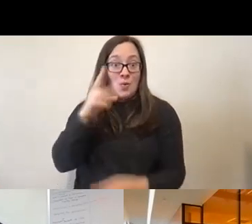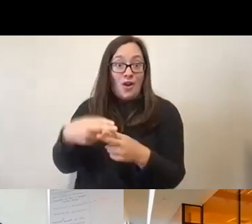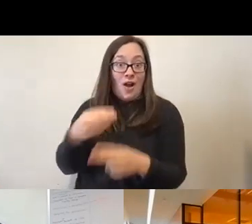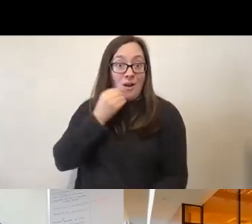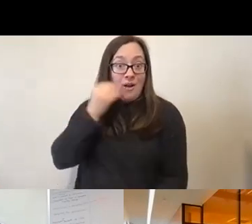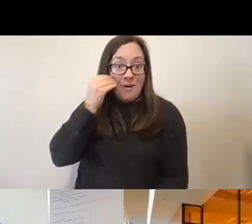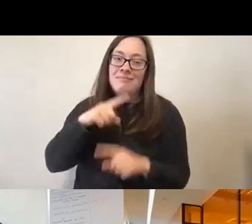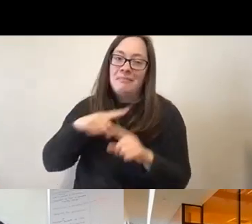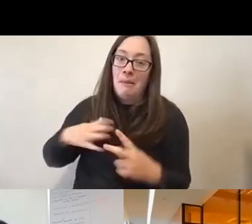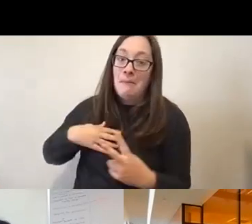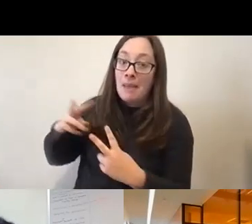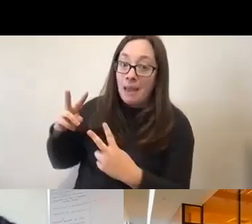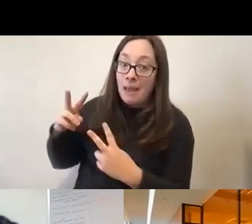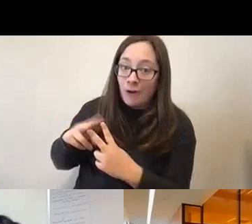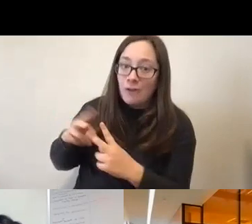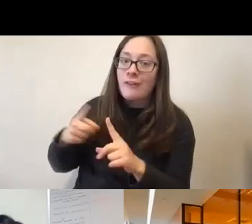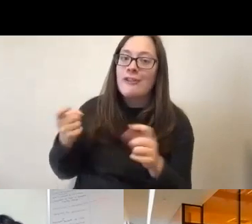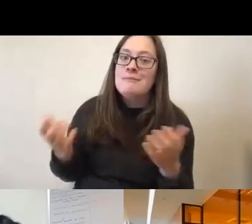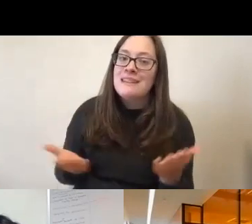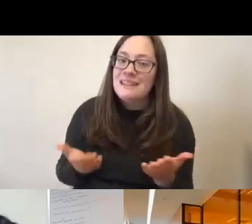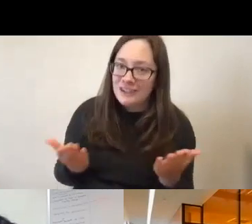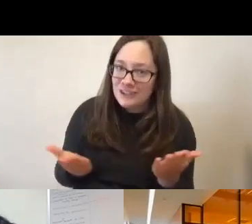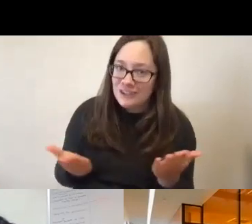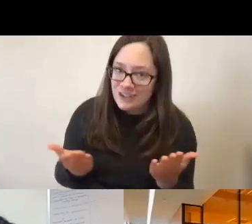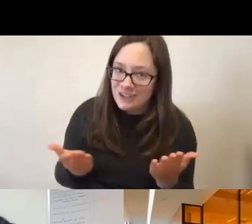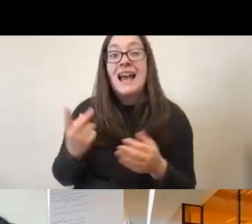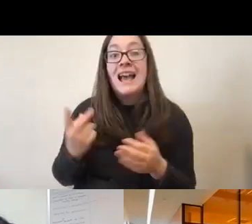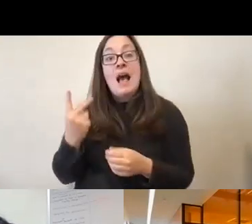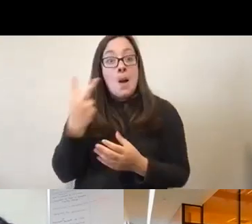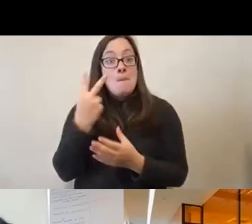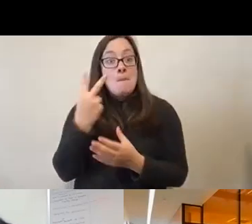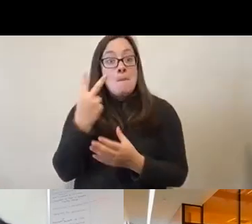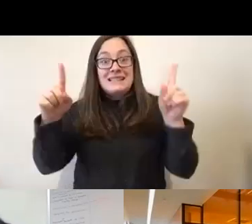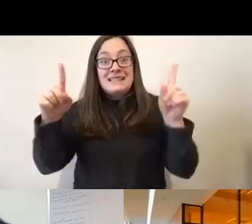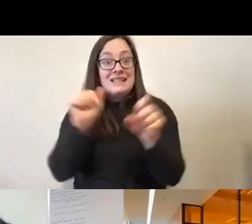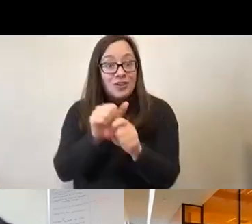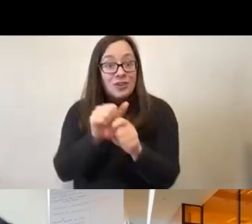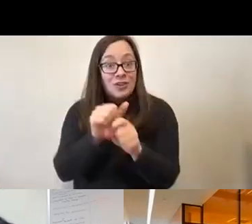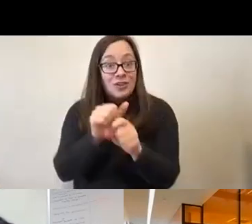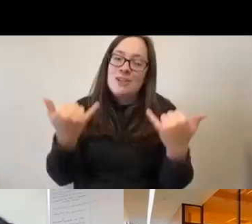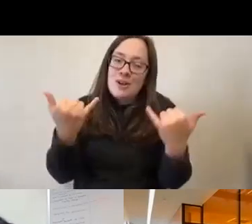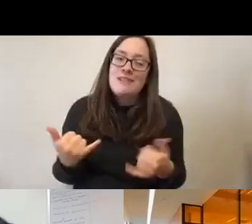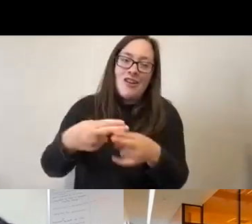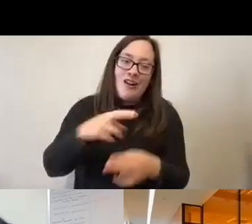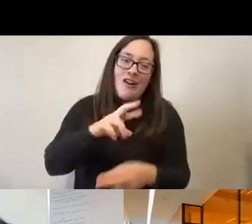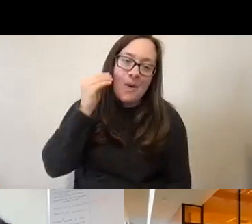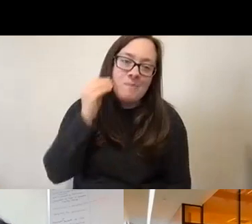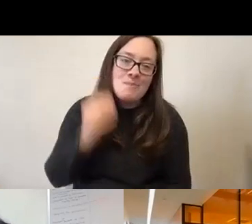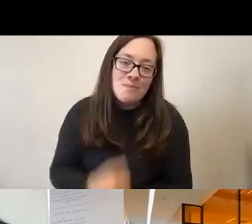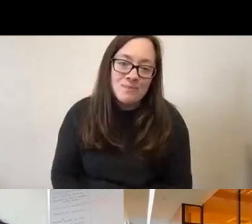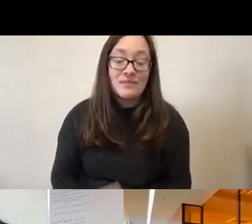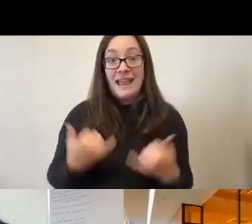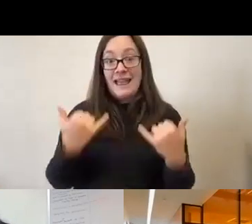from the area and finding success in our careers here, we very much call Rochester home now. And this year, I am